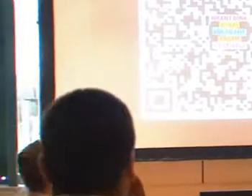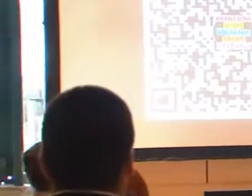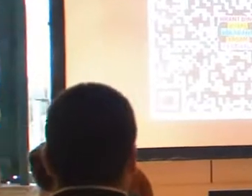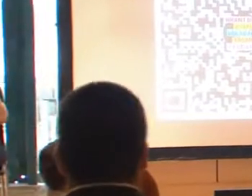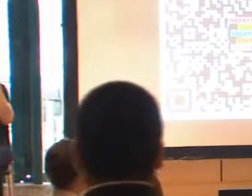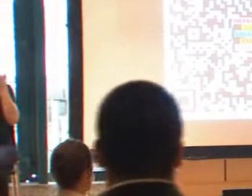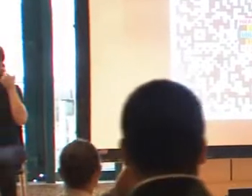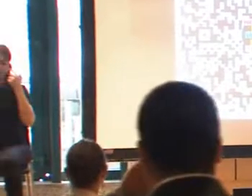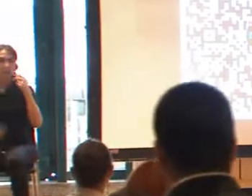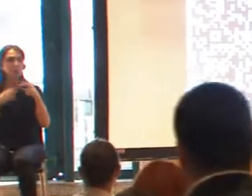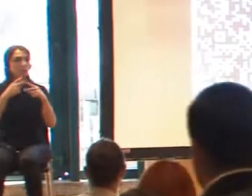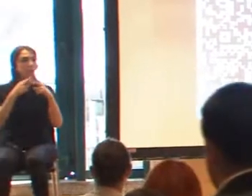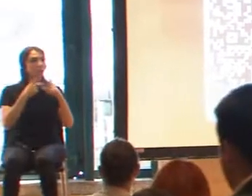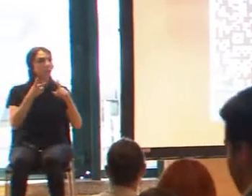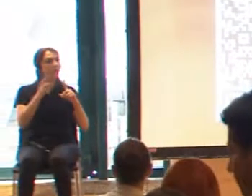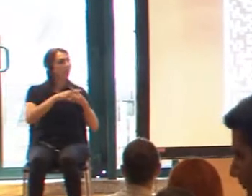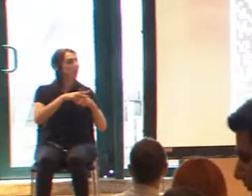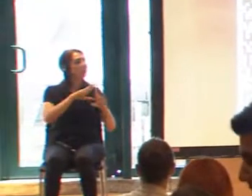uh